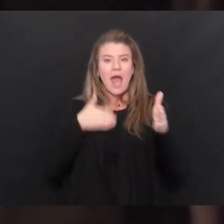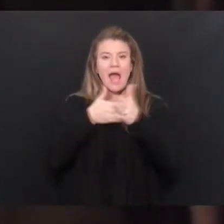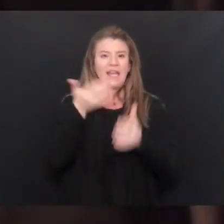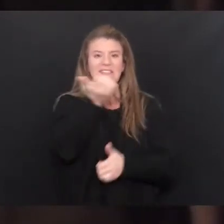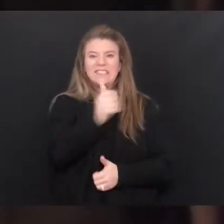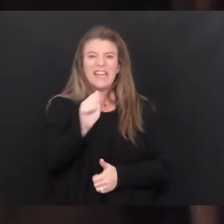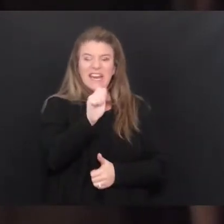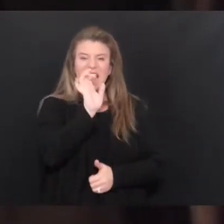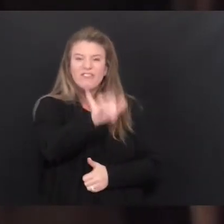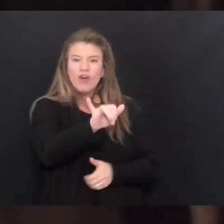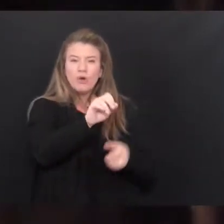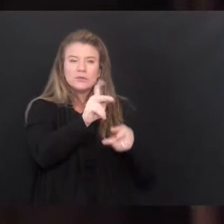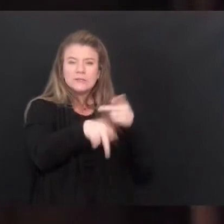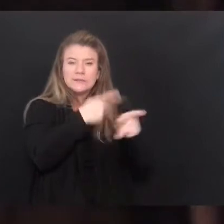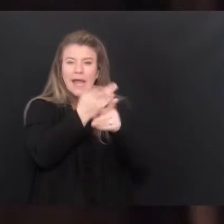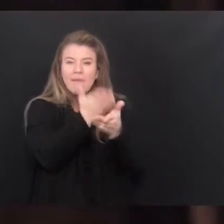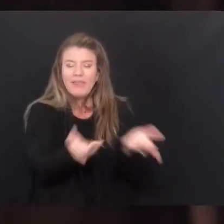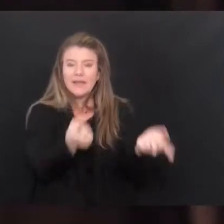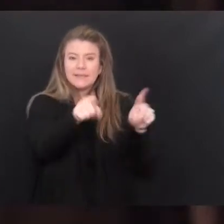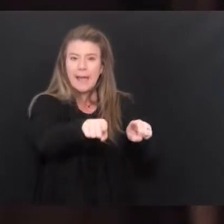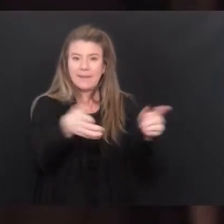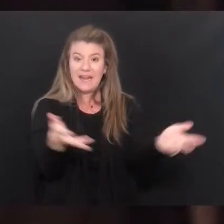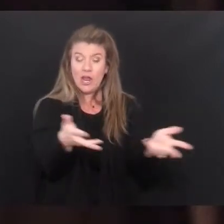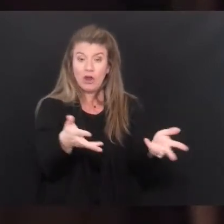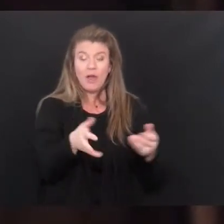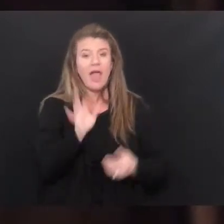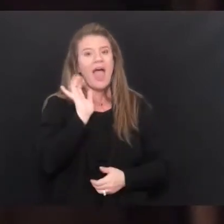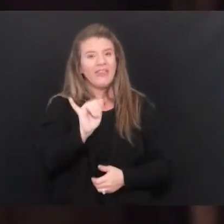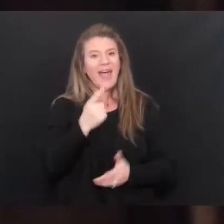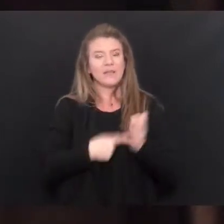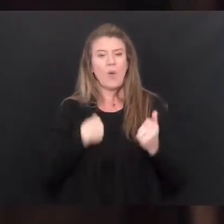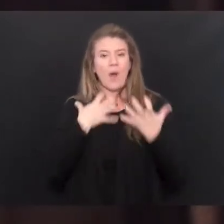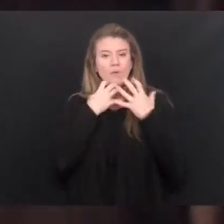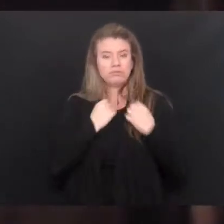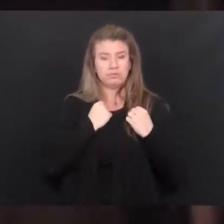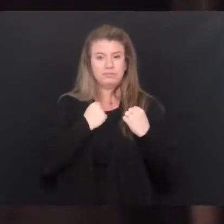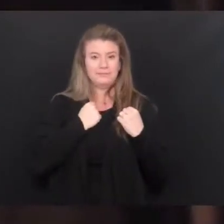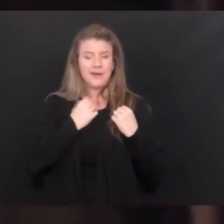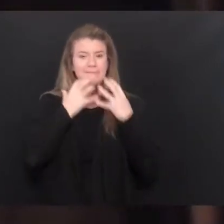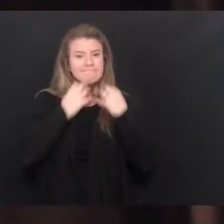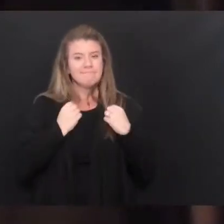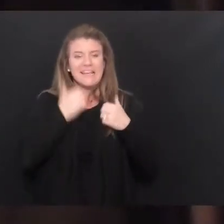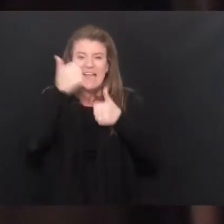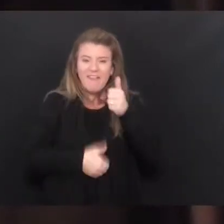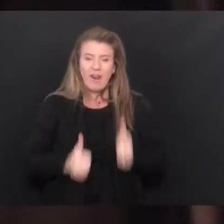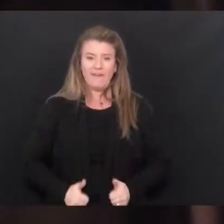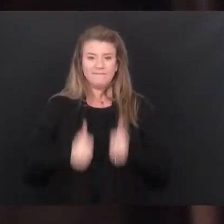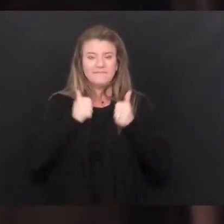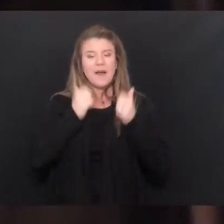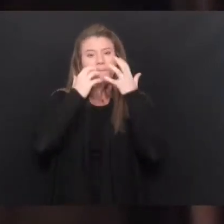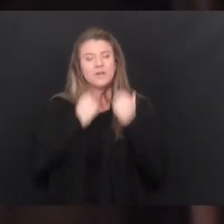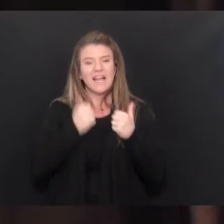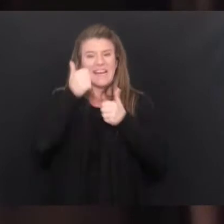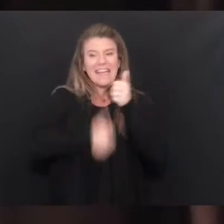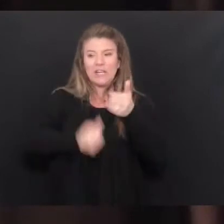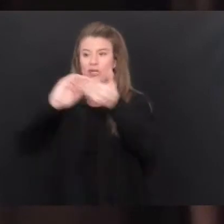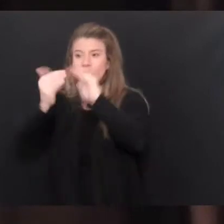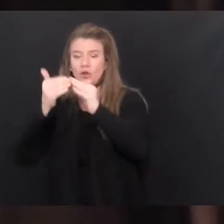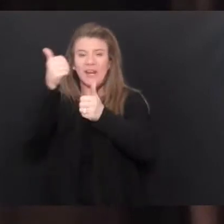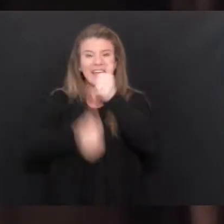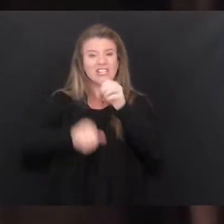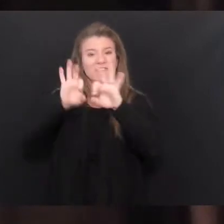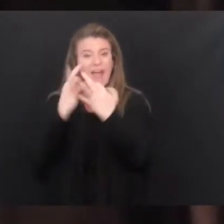Virginia. And that is really what we hold the dearest, is that we want to protect every life. We want to protect every community, every